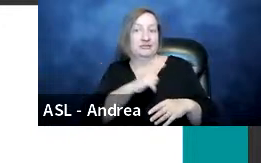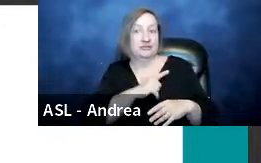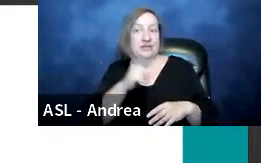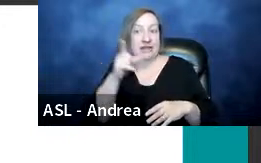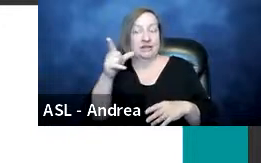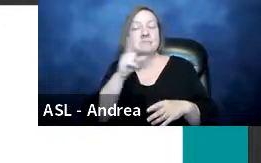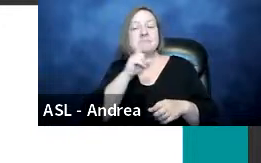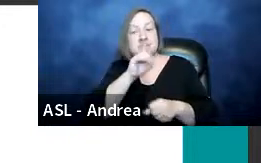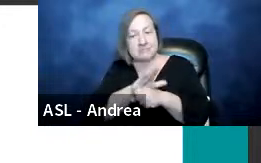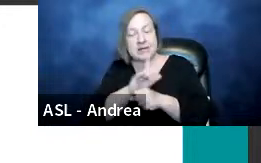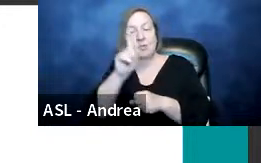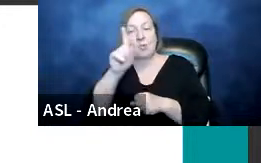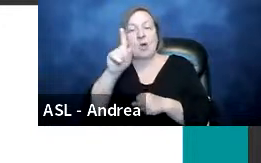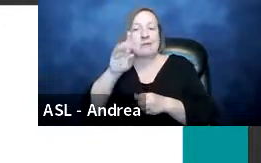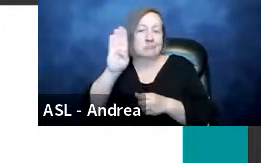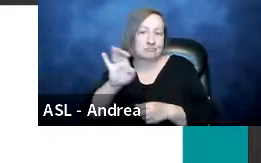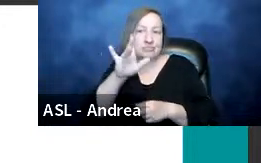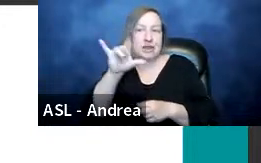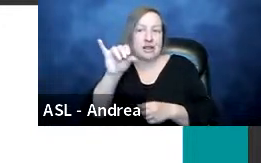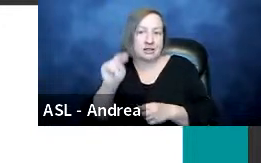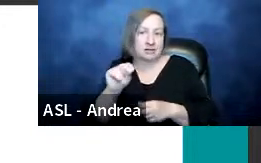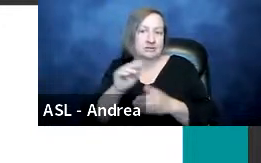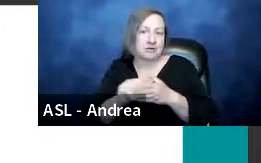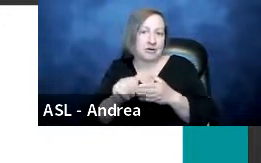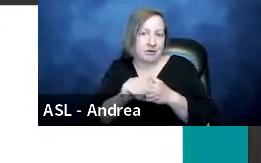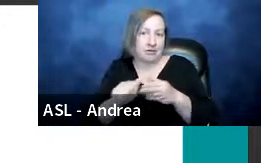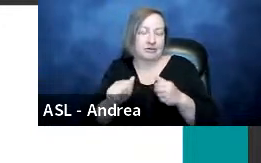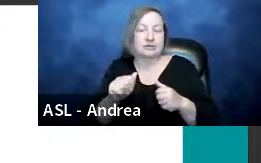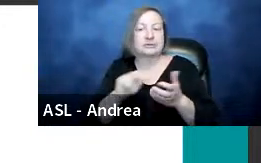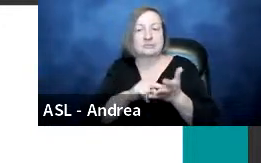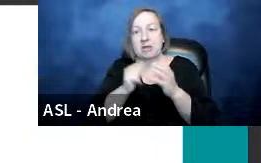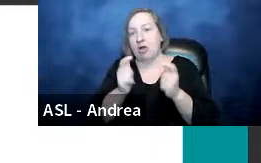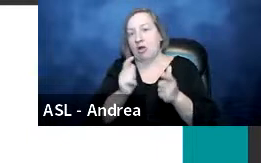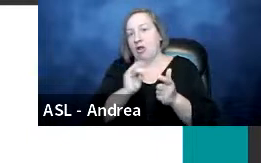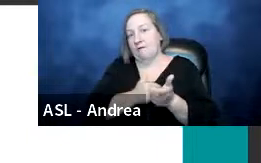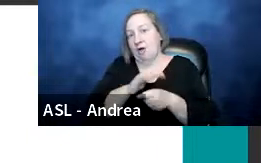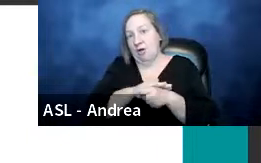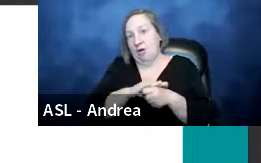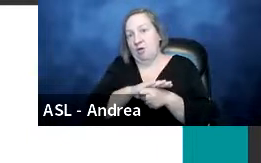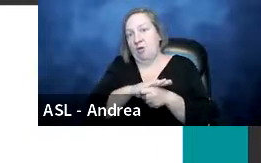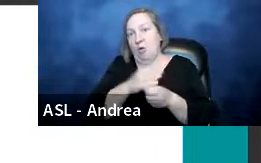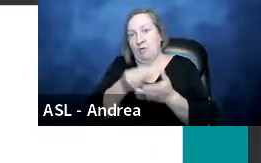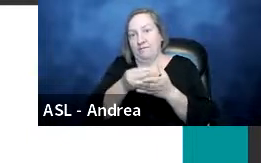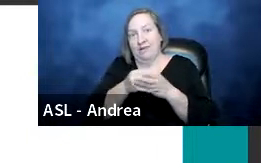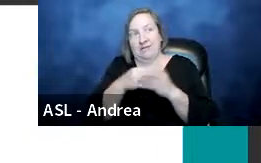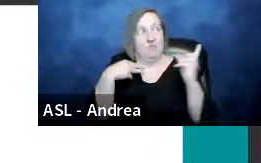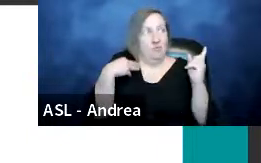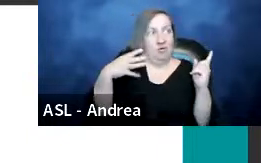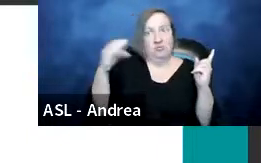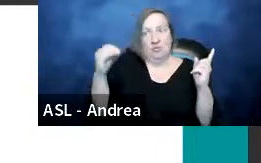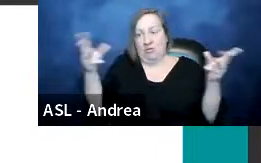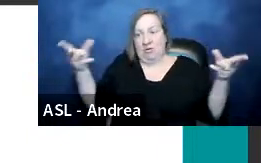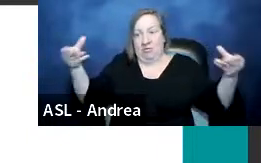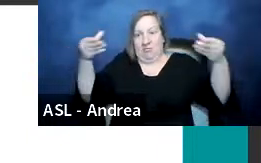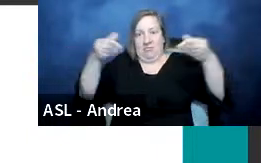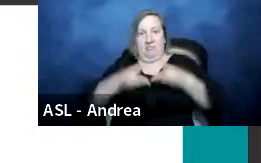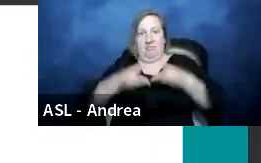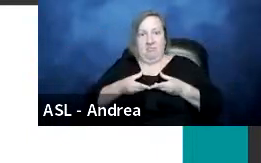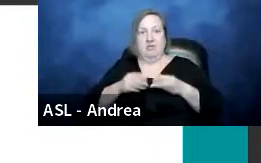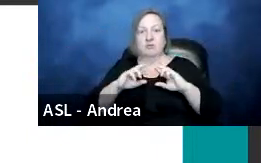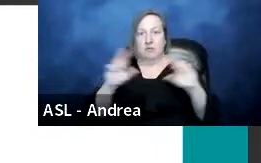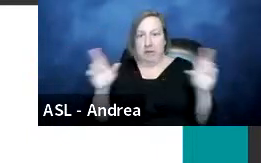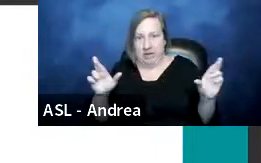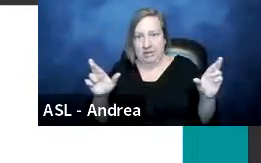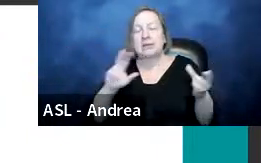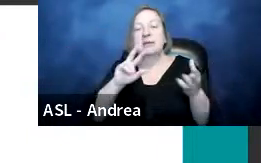$1 billion. So all of our local funding is now in place. So now we are